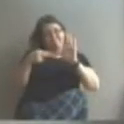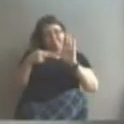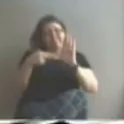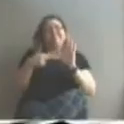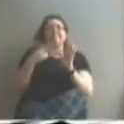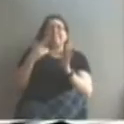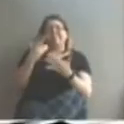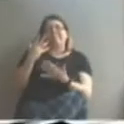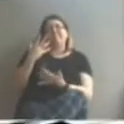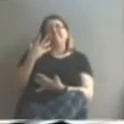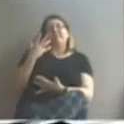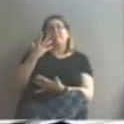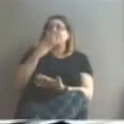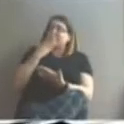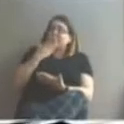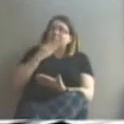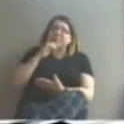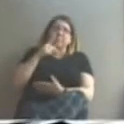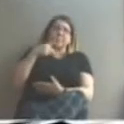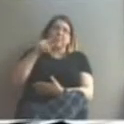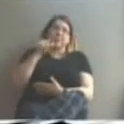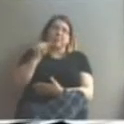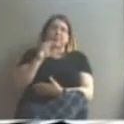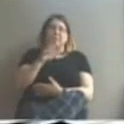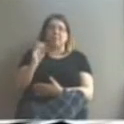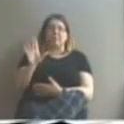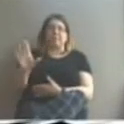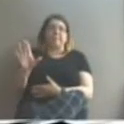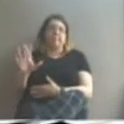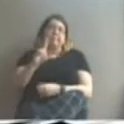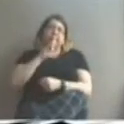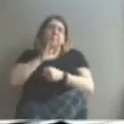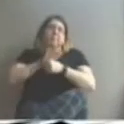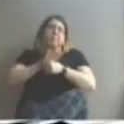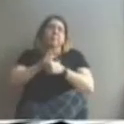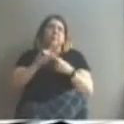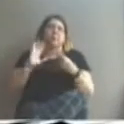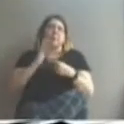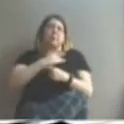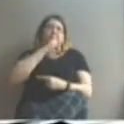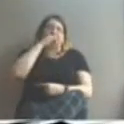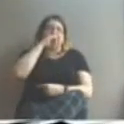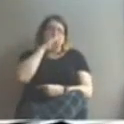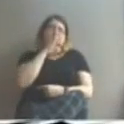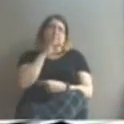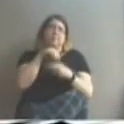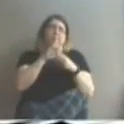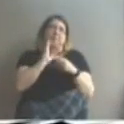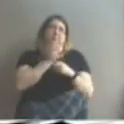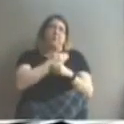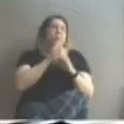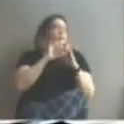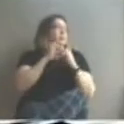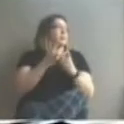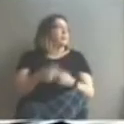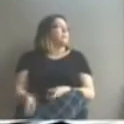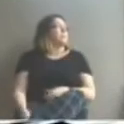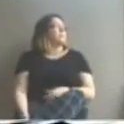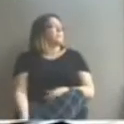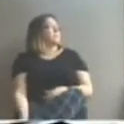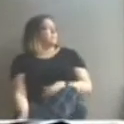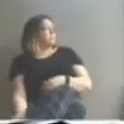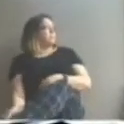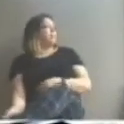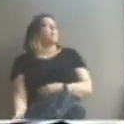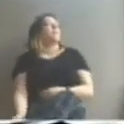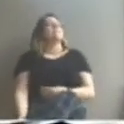of everything that the PTA does, and especially Ms. Wampler's dedication to our kids and our district. At this time,